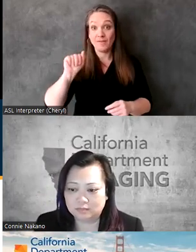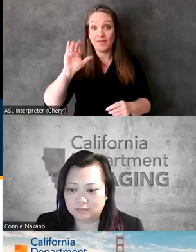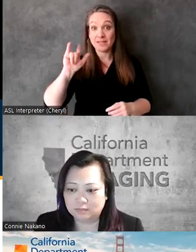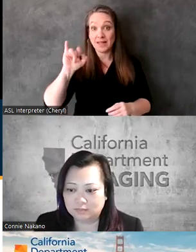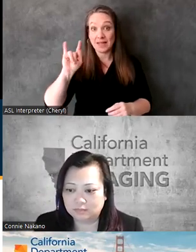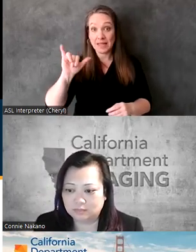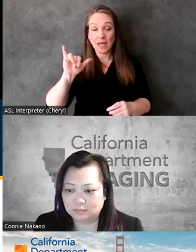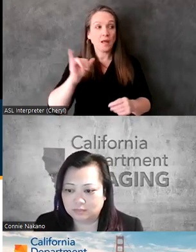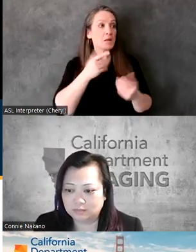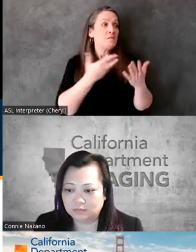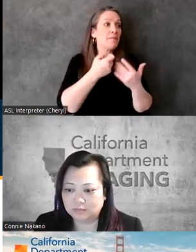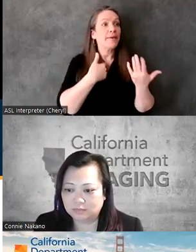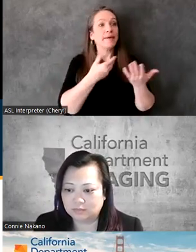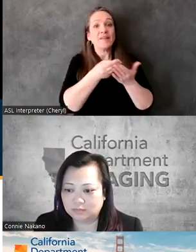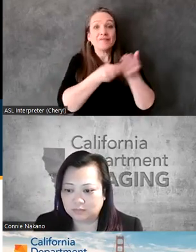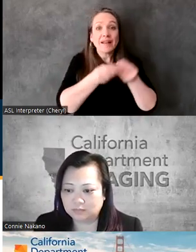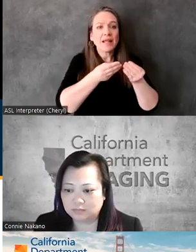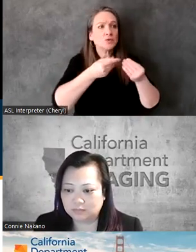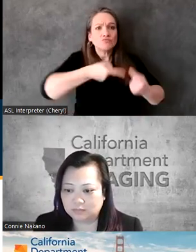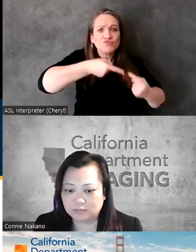issues or medical coverage issues.